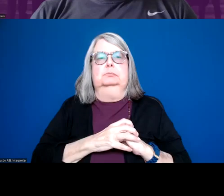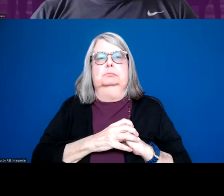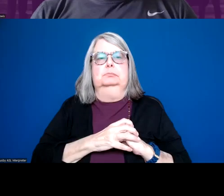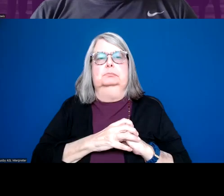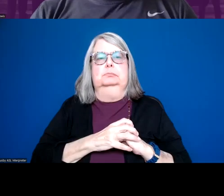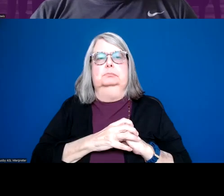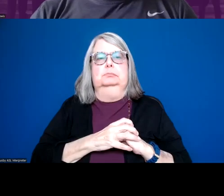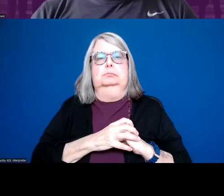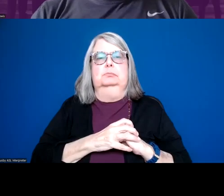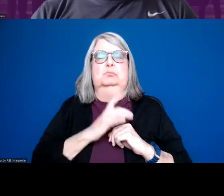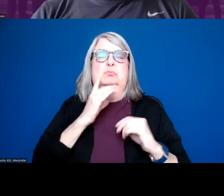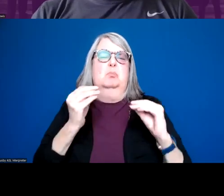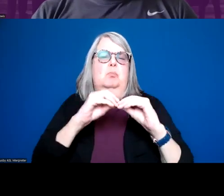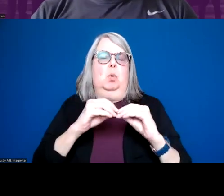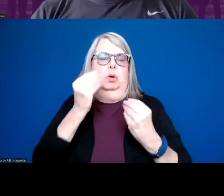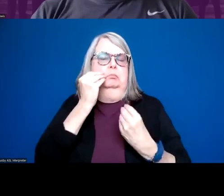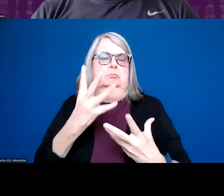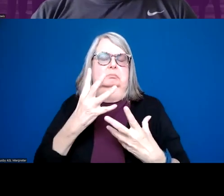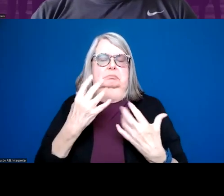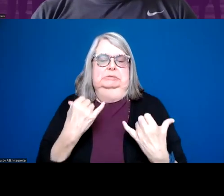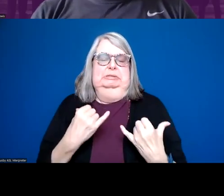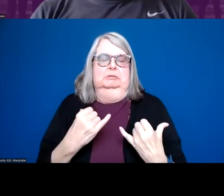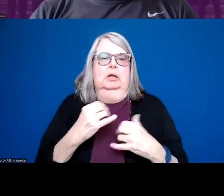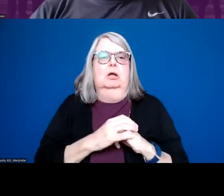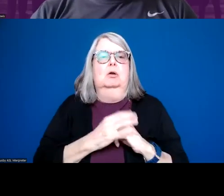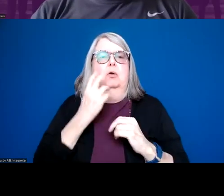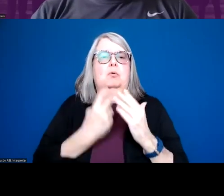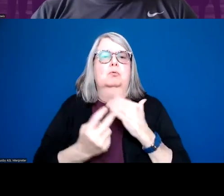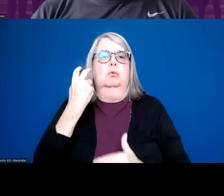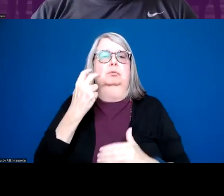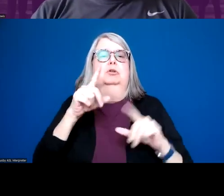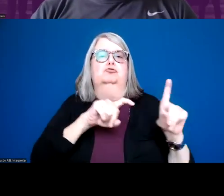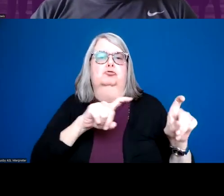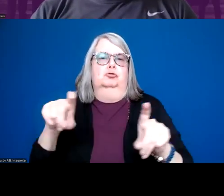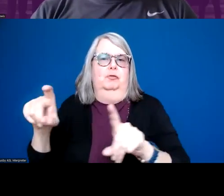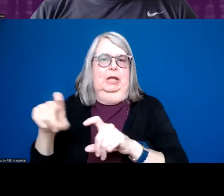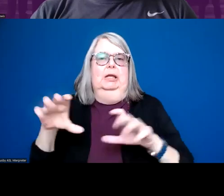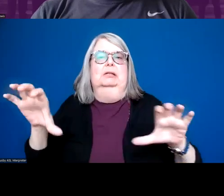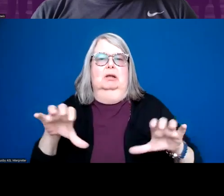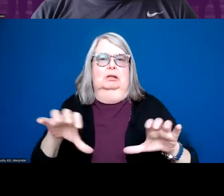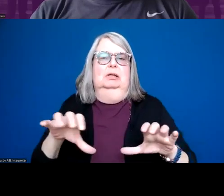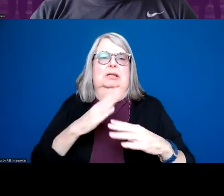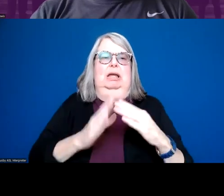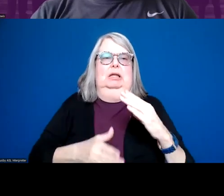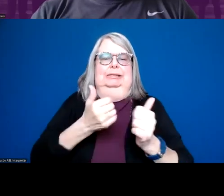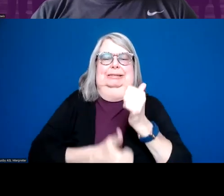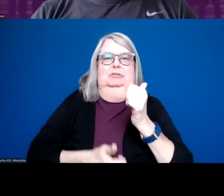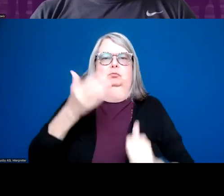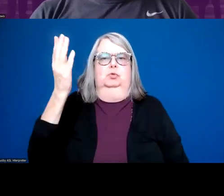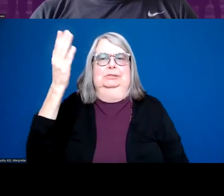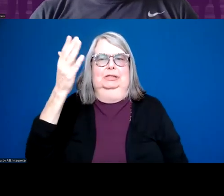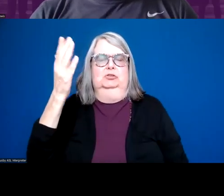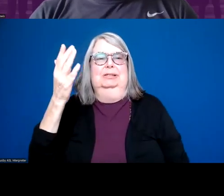And some additional program data to date. A retrospective survey has been administered at the end of each presentation.